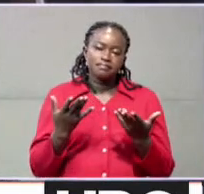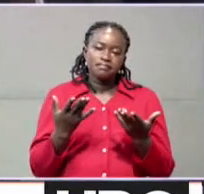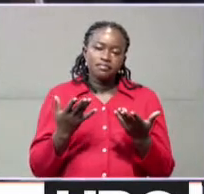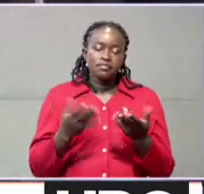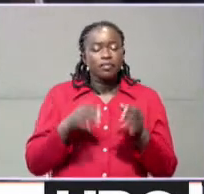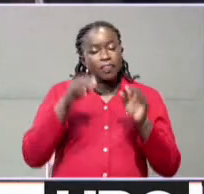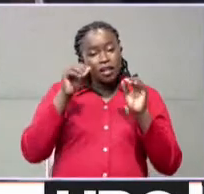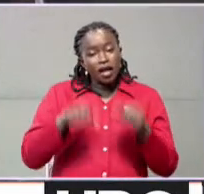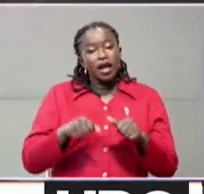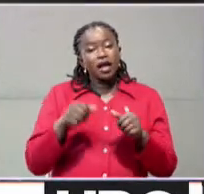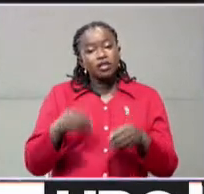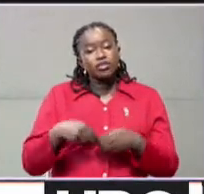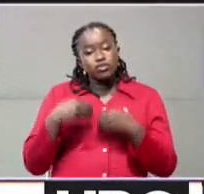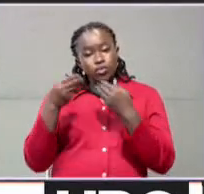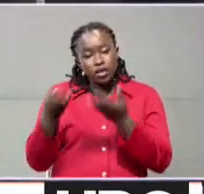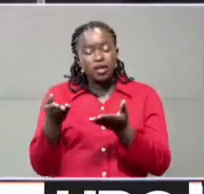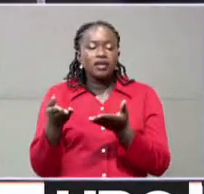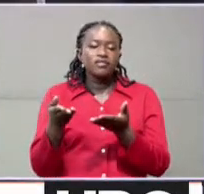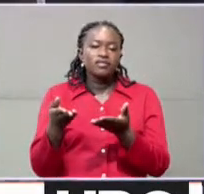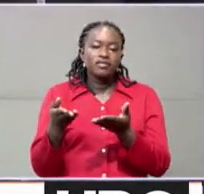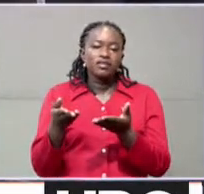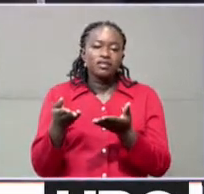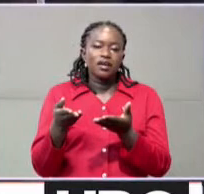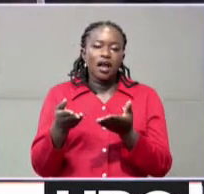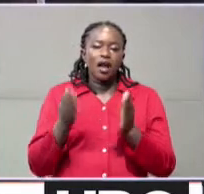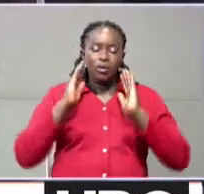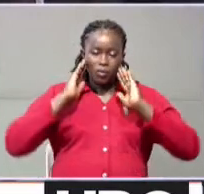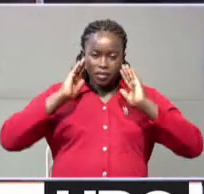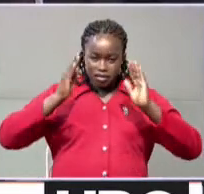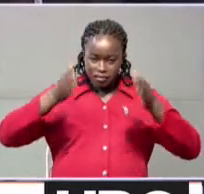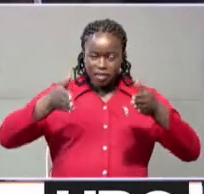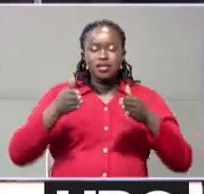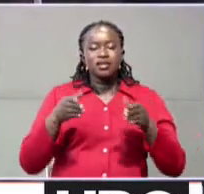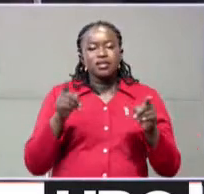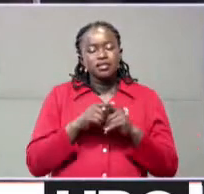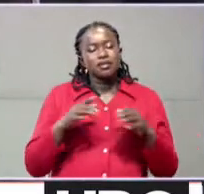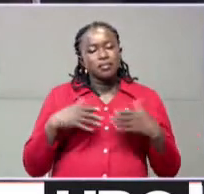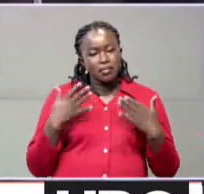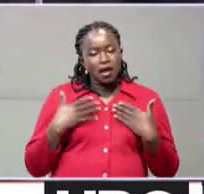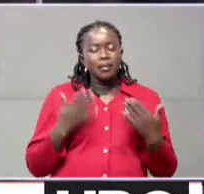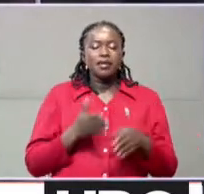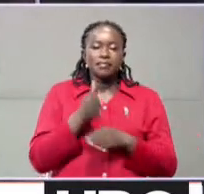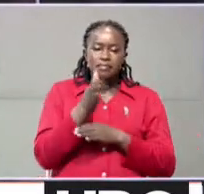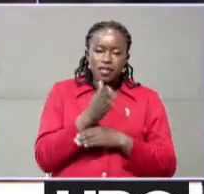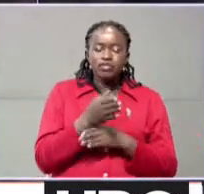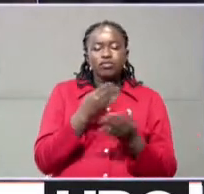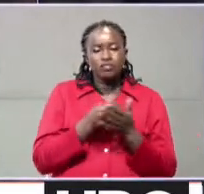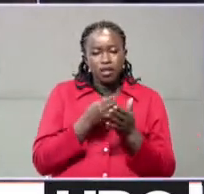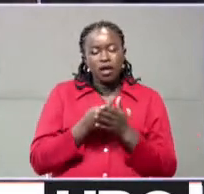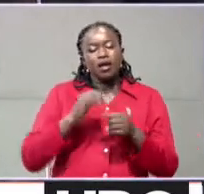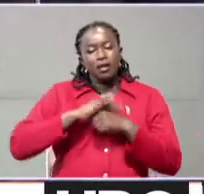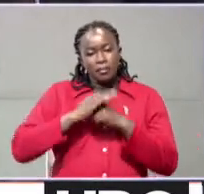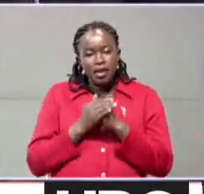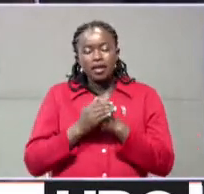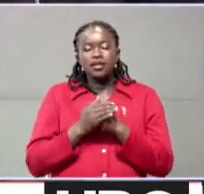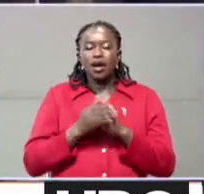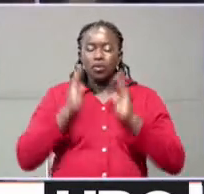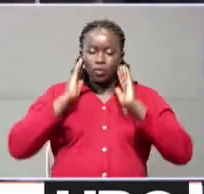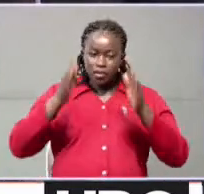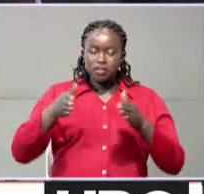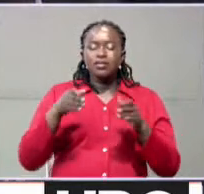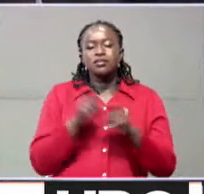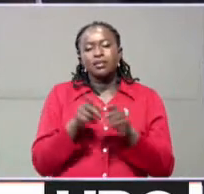can you give a government a commitment and i'm happy that the minister for finance made a commitment and also the prime